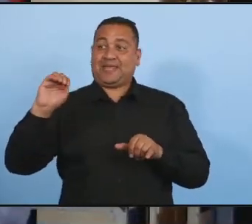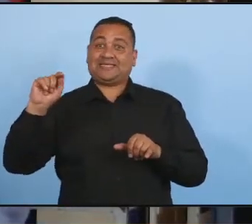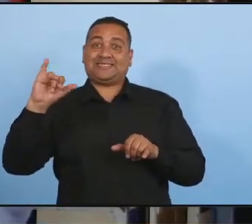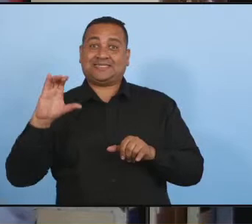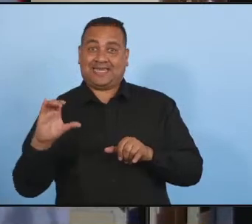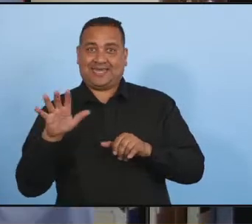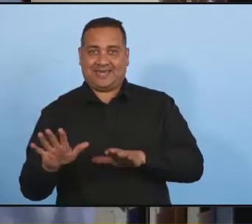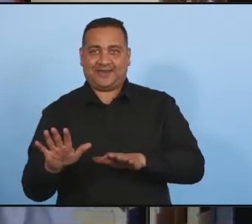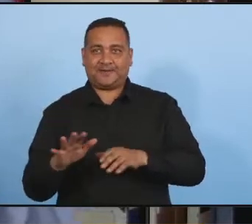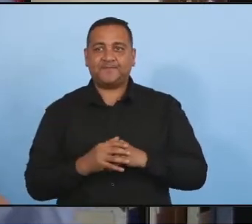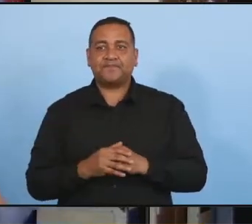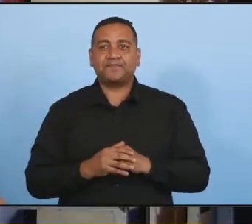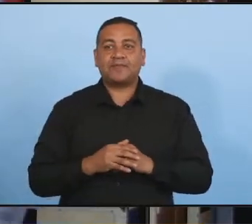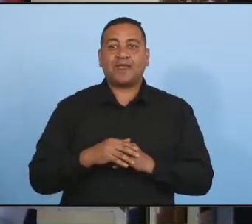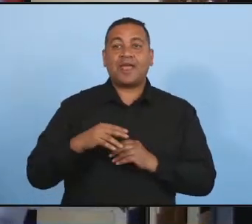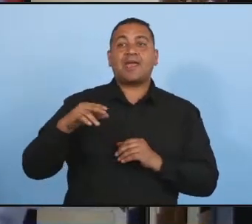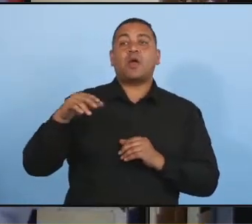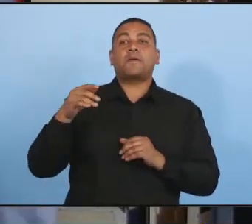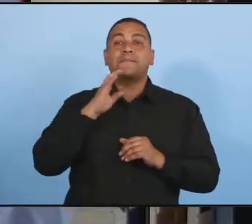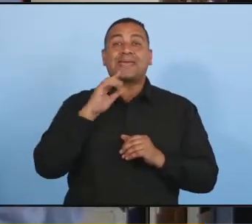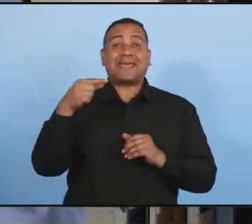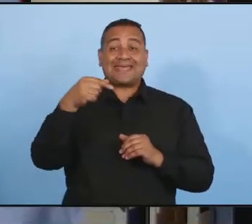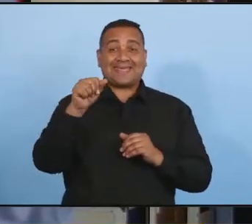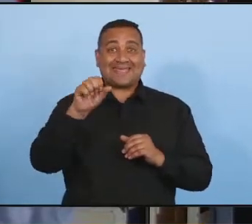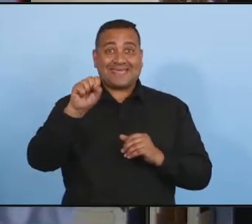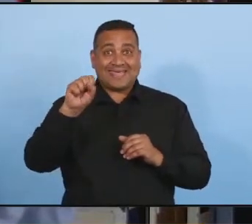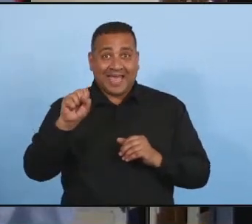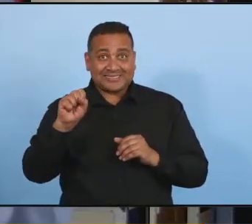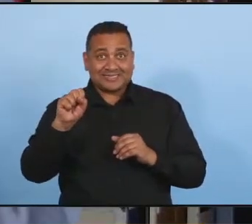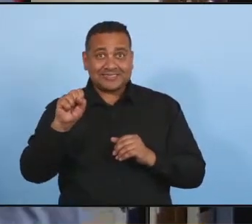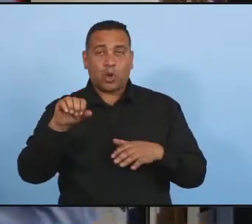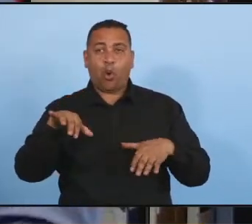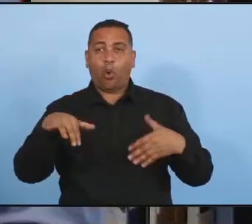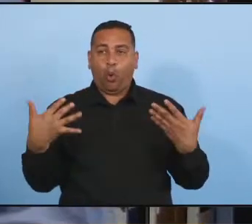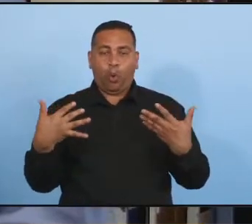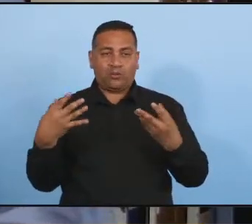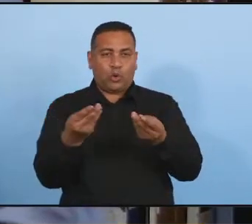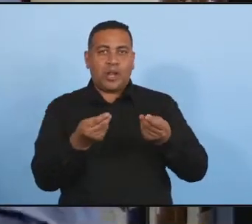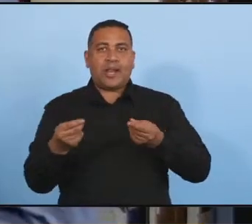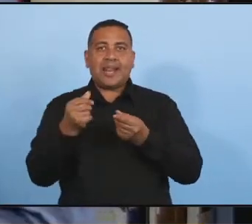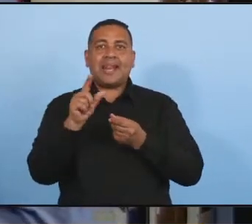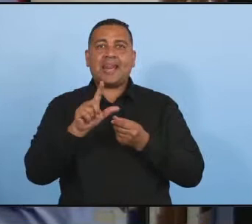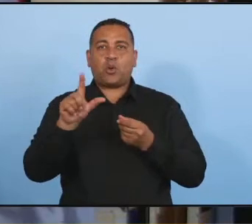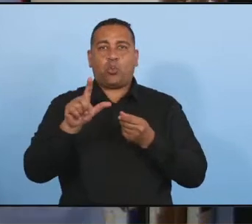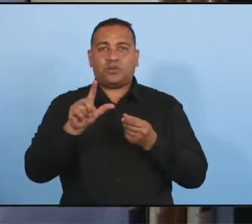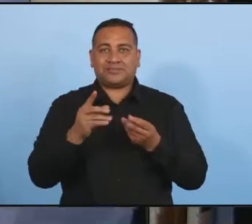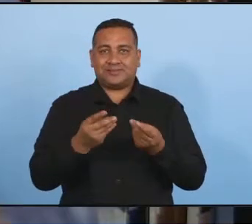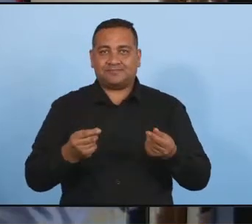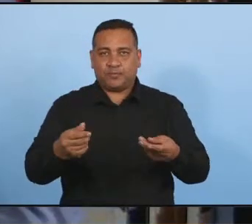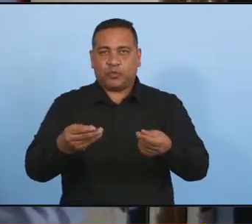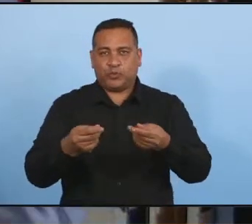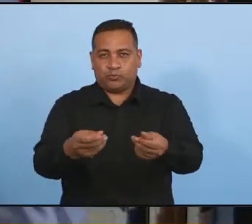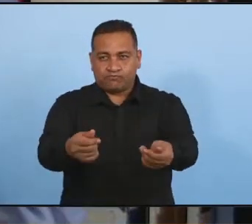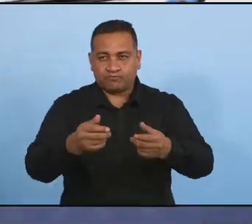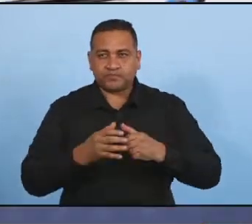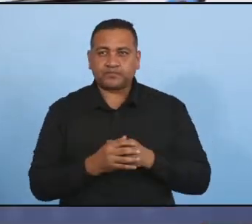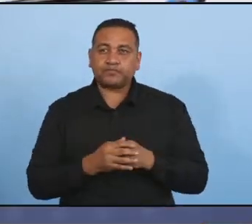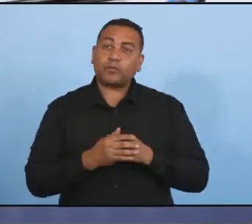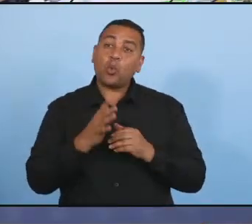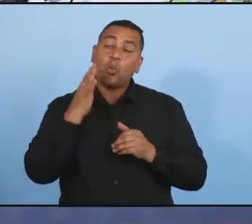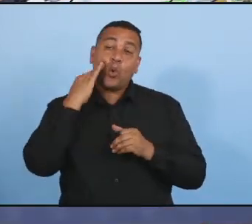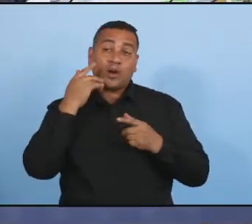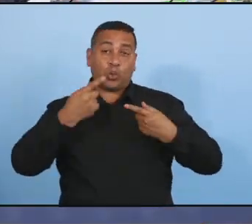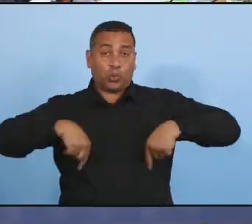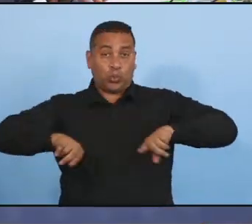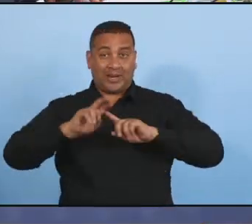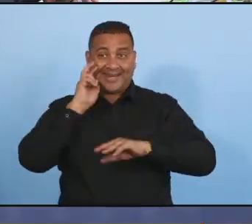Yeah. to power the system. So when we speak about pneumatics, the first thing that has to come to your mind is that we need a compressor here. Yeah. We need